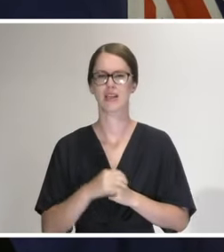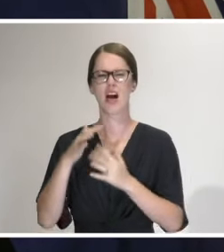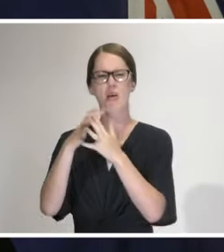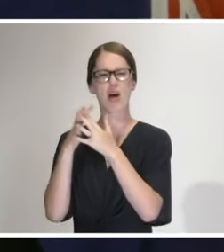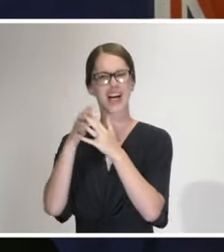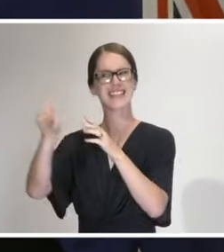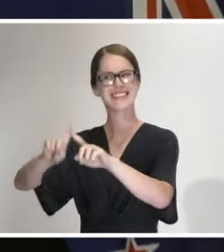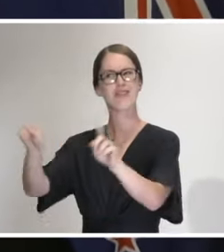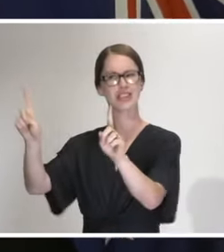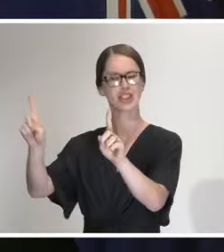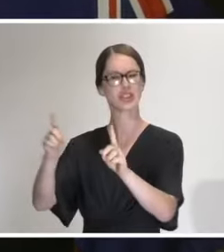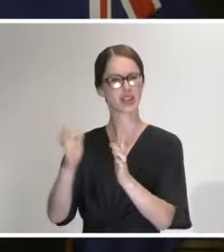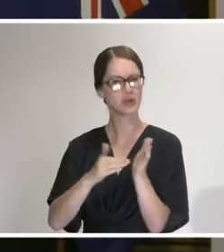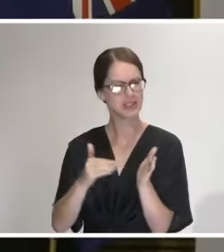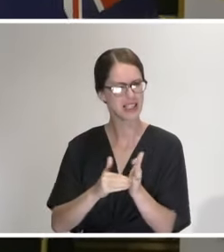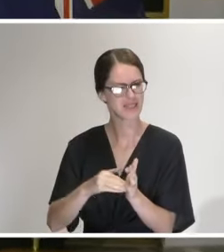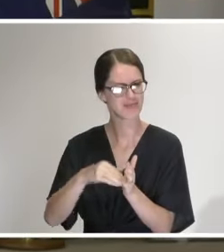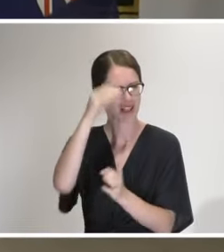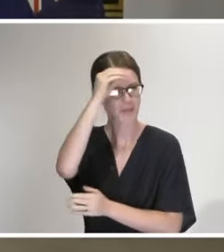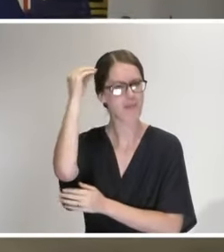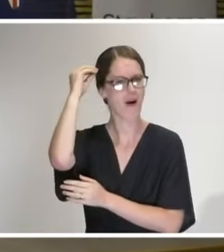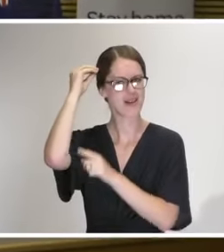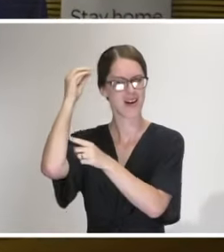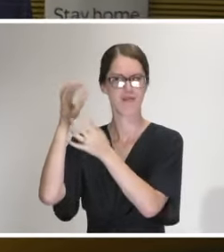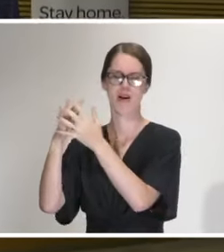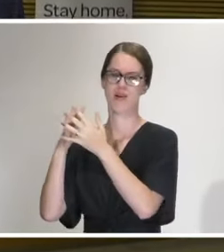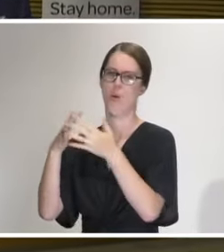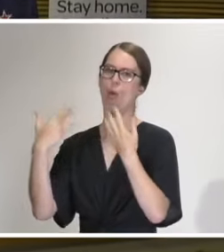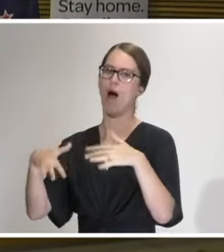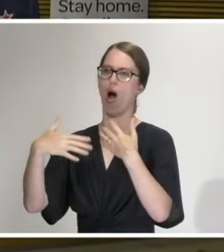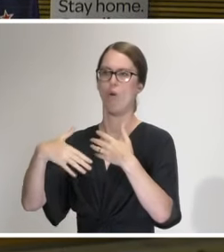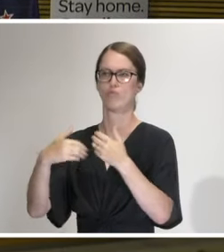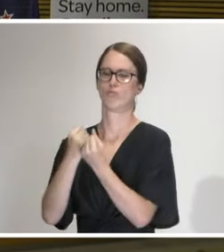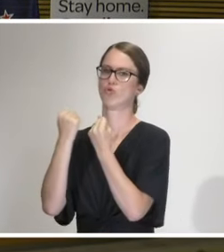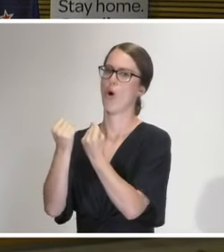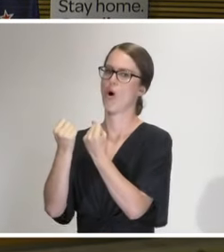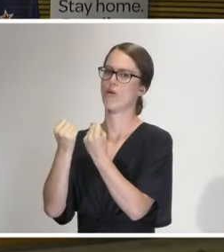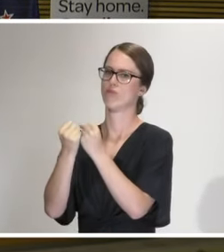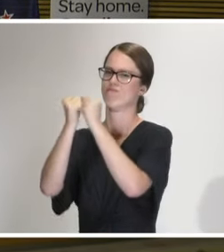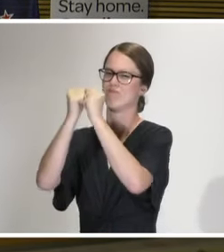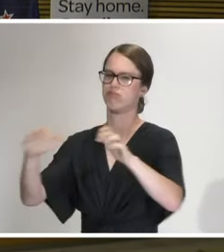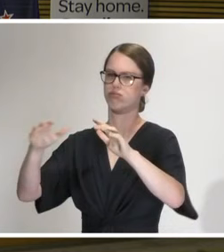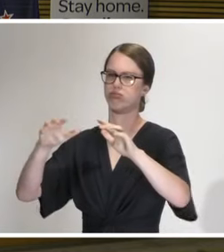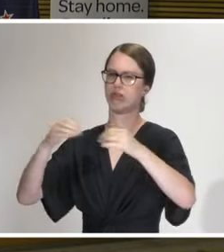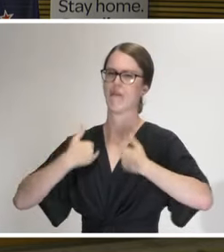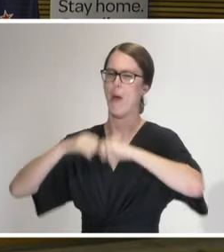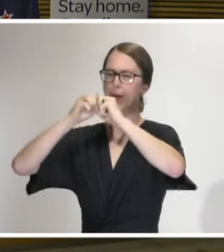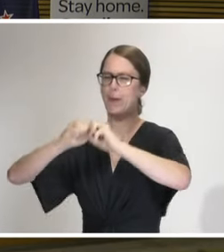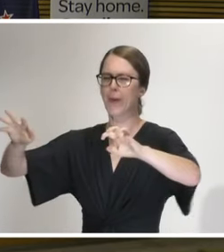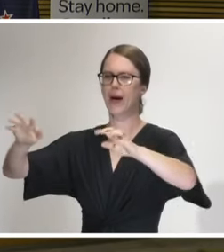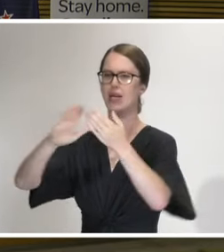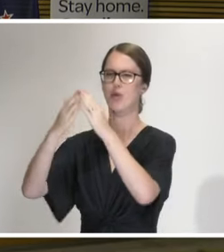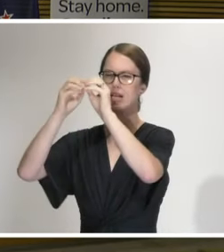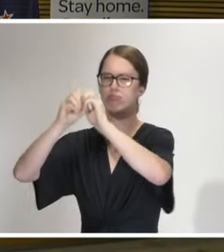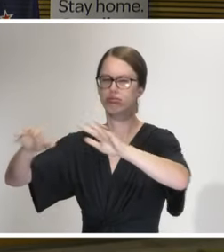different situation from what New Zealand is at the moment. They have clearly widespread infections and widespread